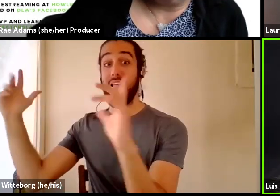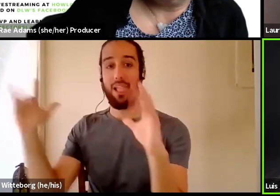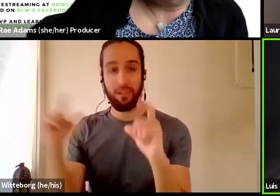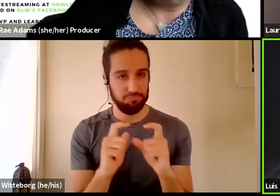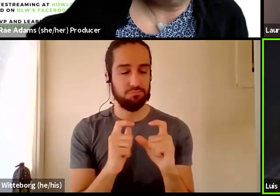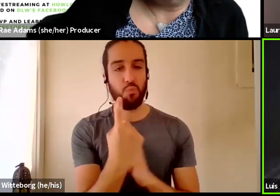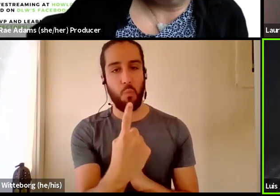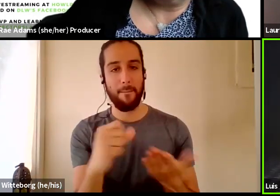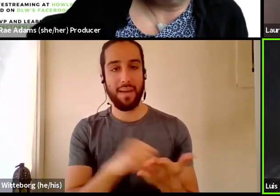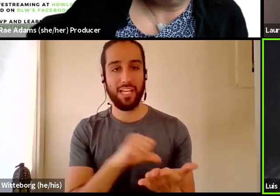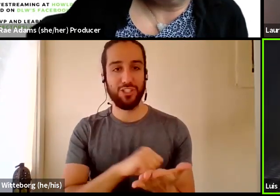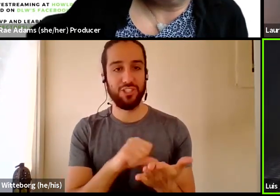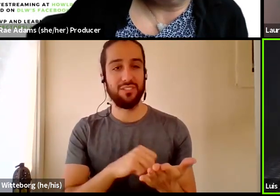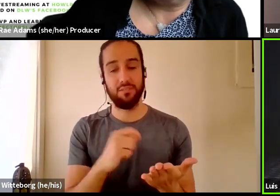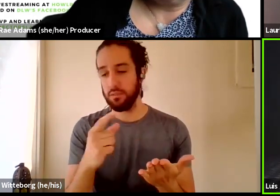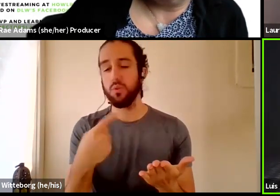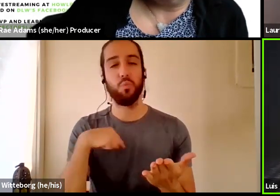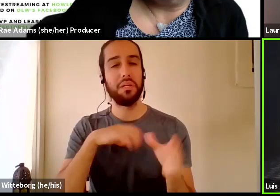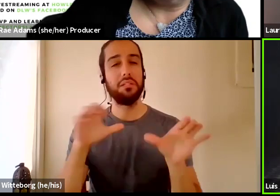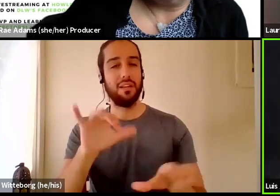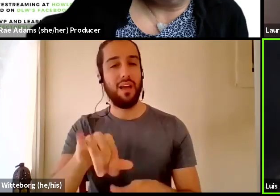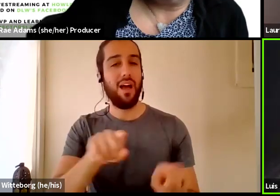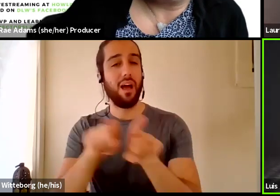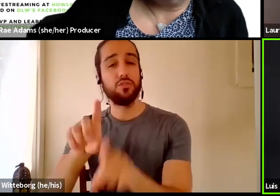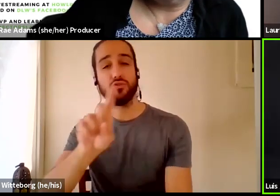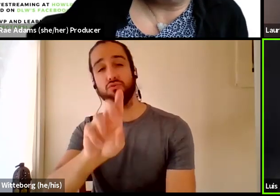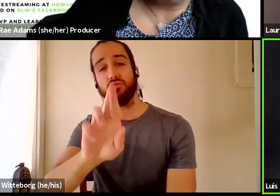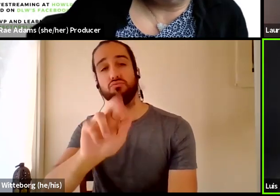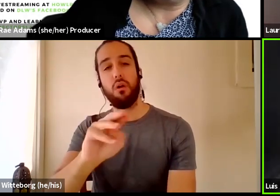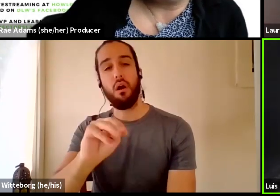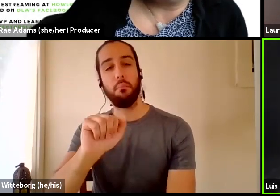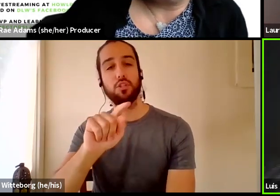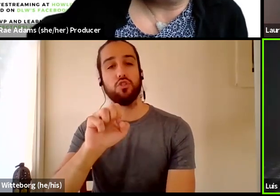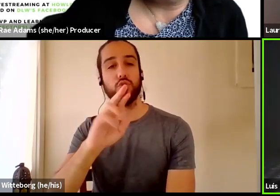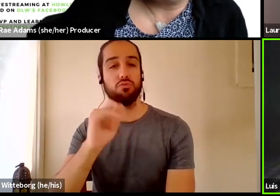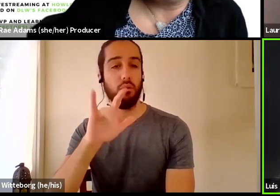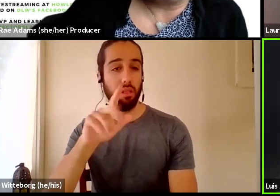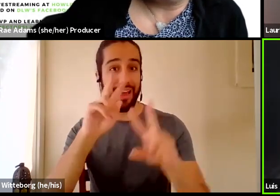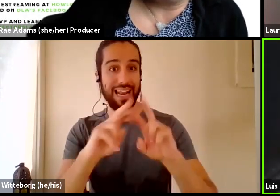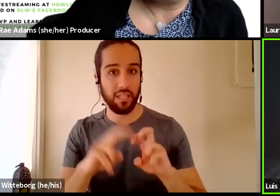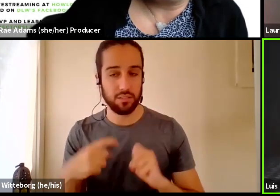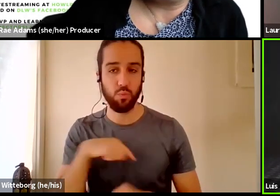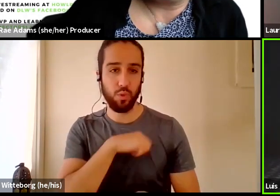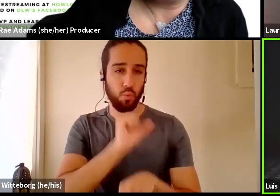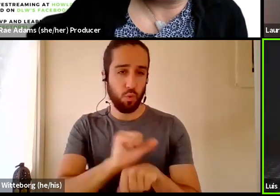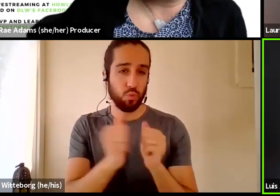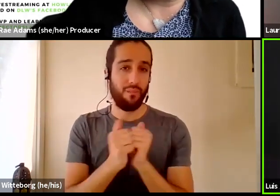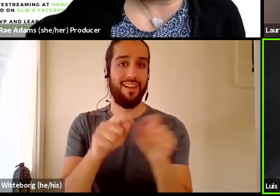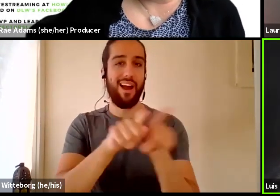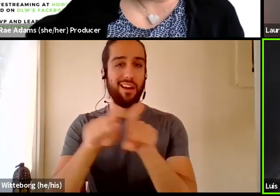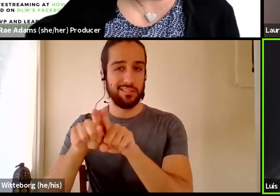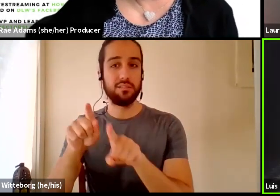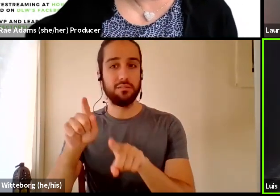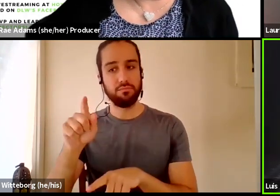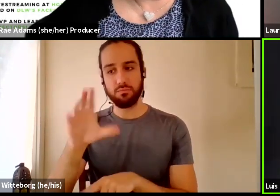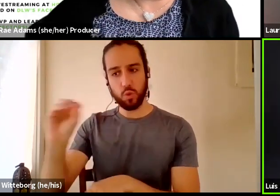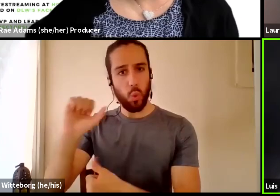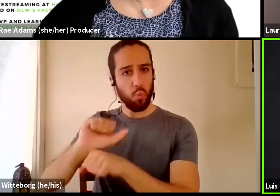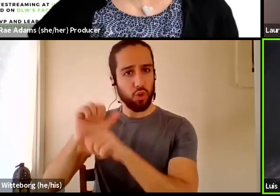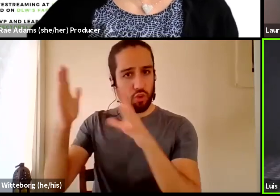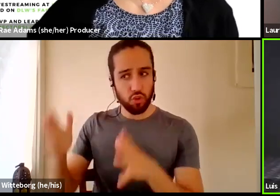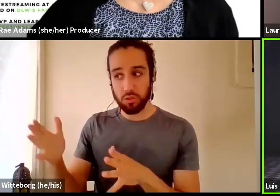dramaturgical analysis exercise, right? We worked together as colleagues, as collaborators, in taking that